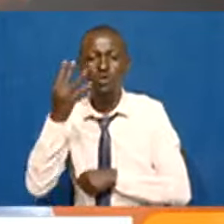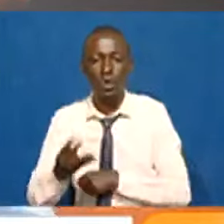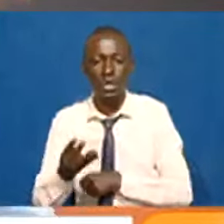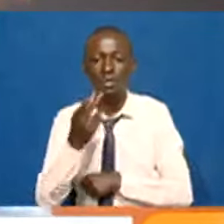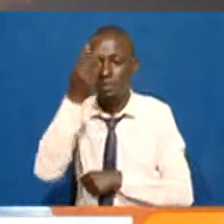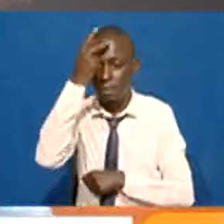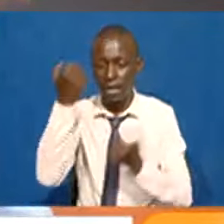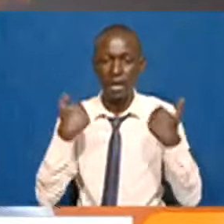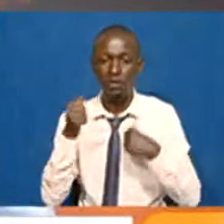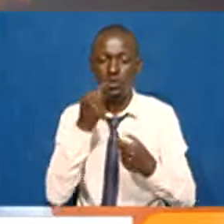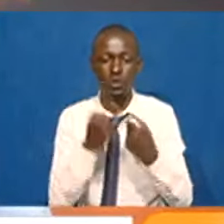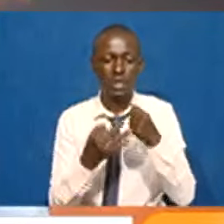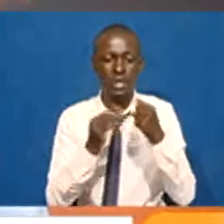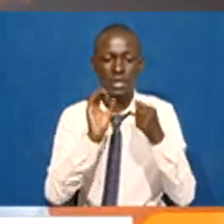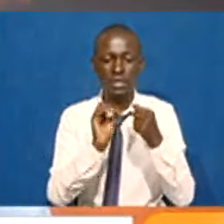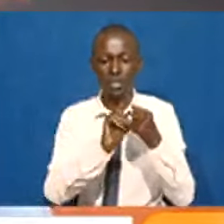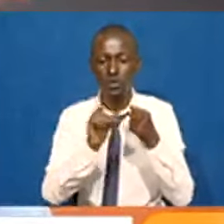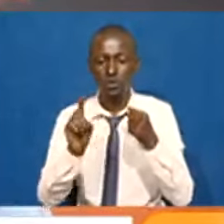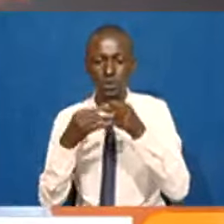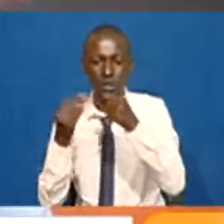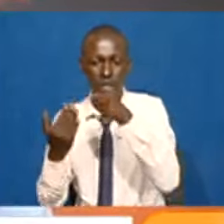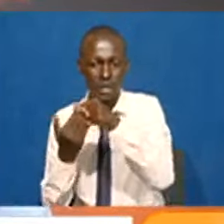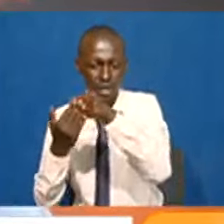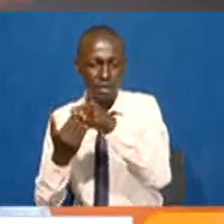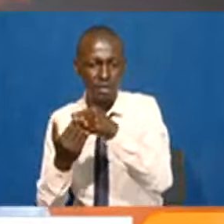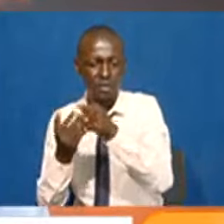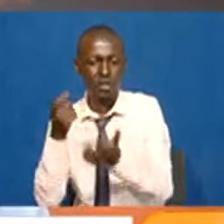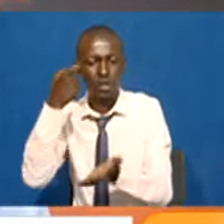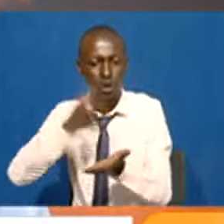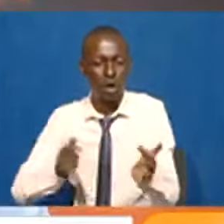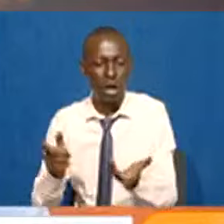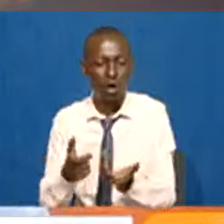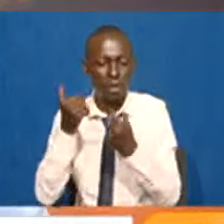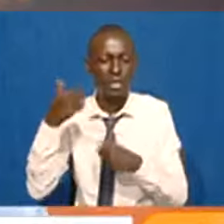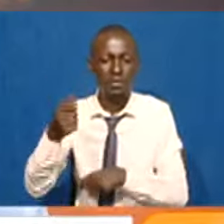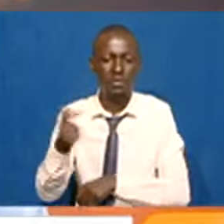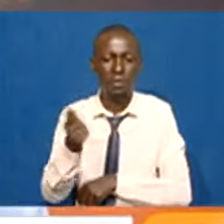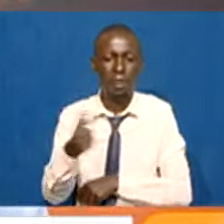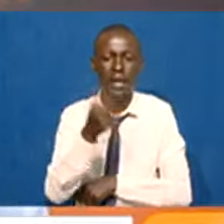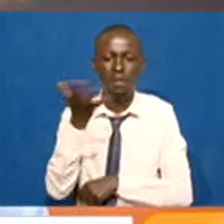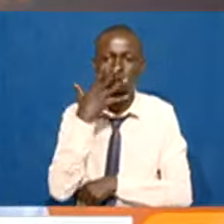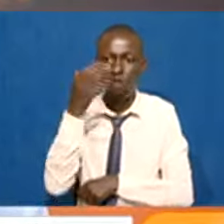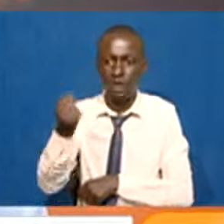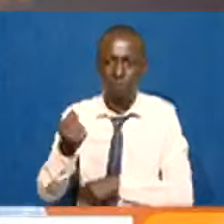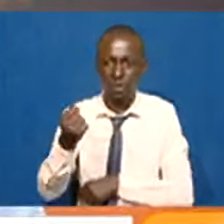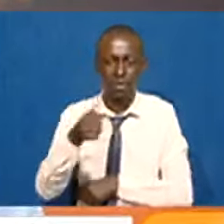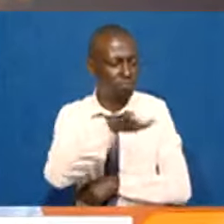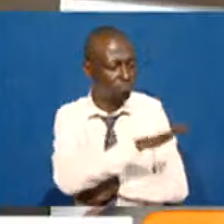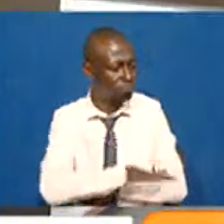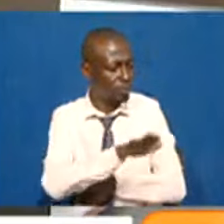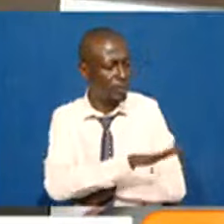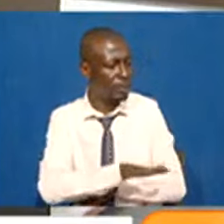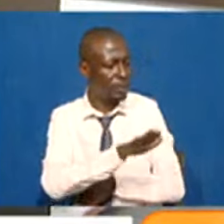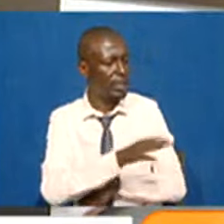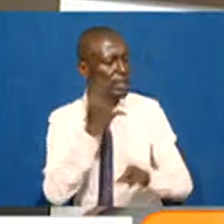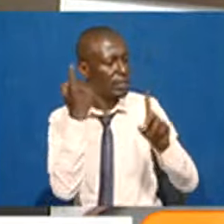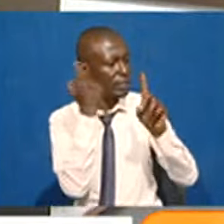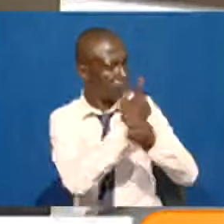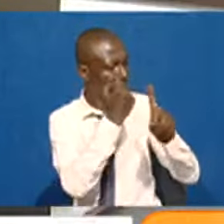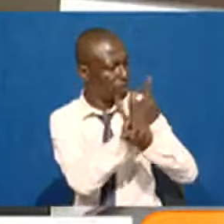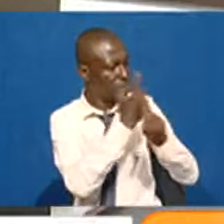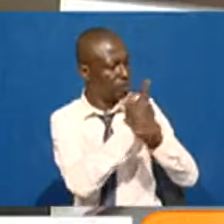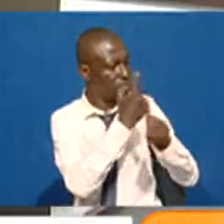between 80 to 89, is 500 per month. Okay. Yeah. Does the distance matter? Say if a